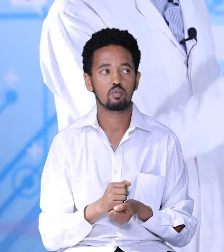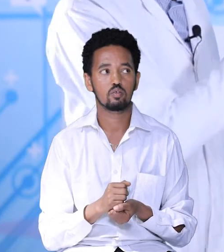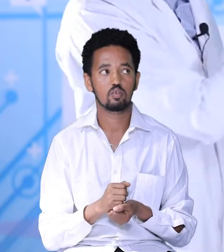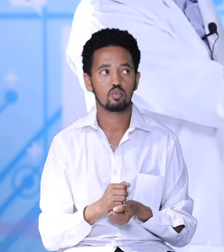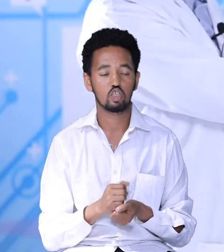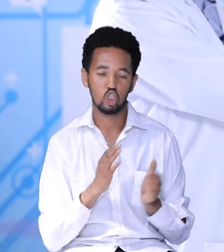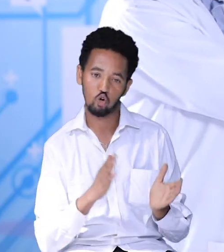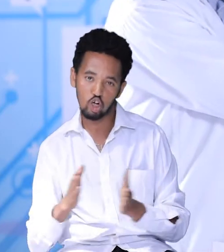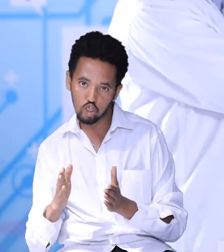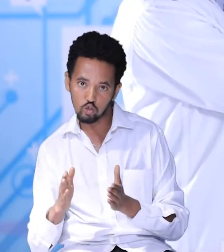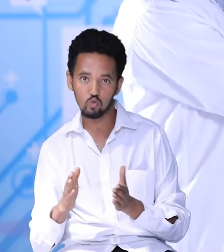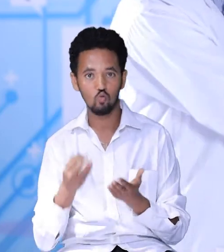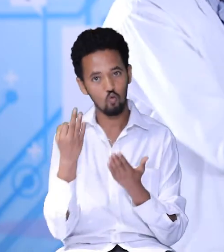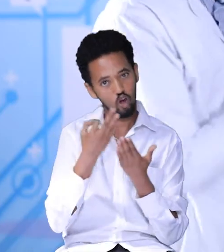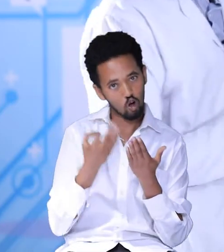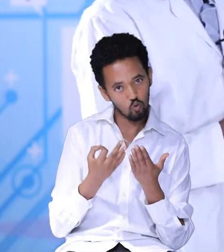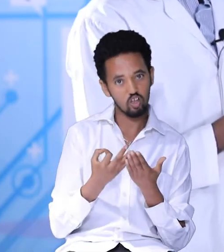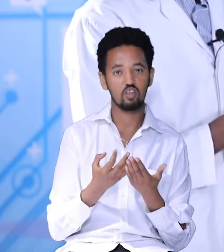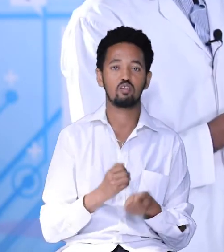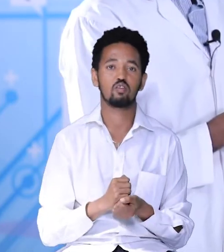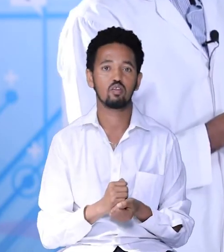In order to calculate crude death rate,